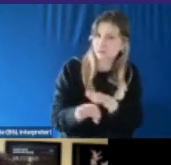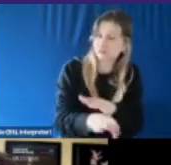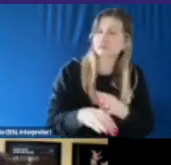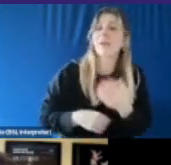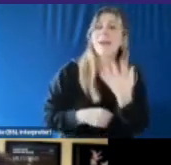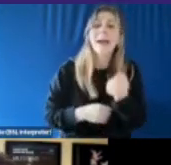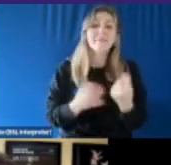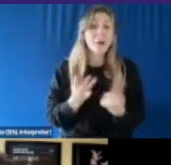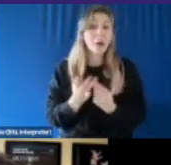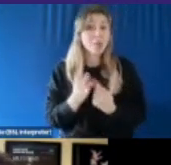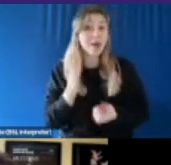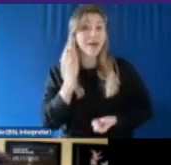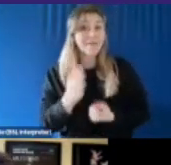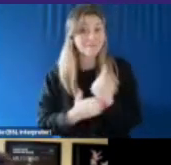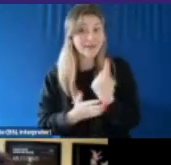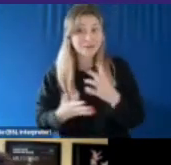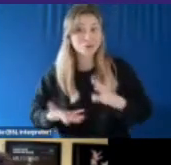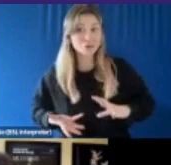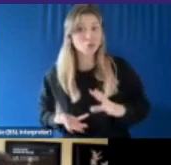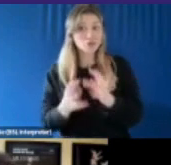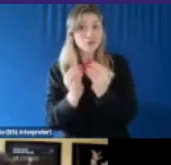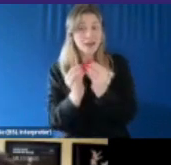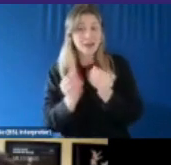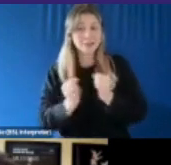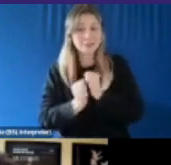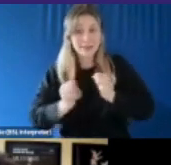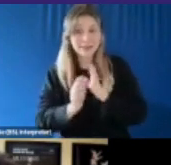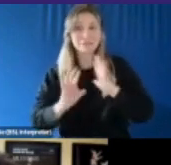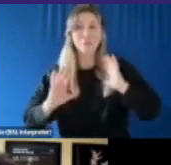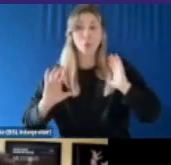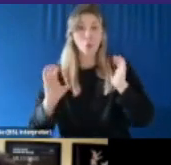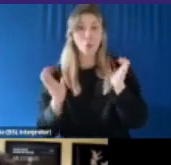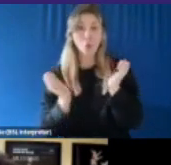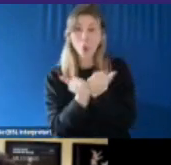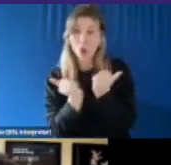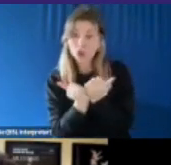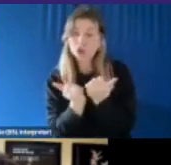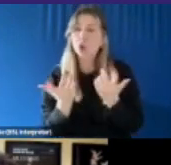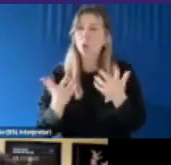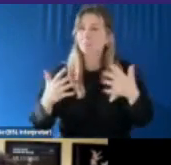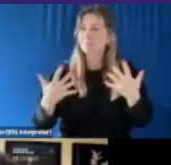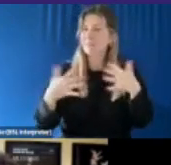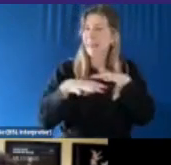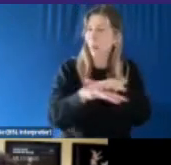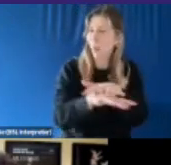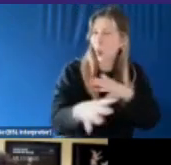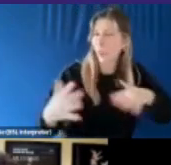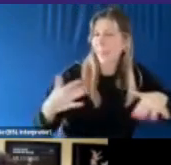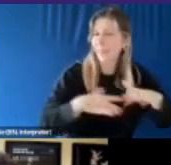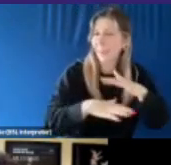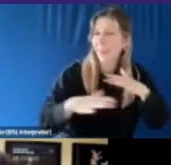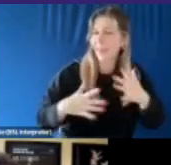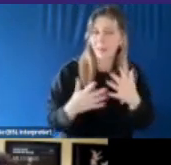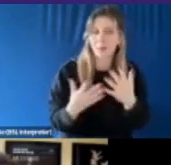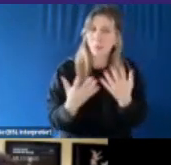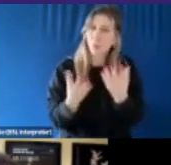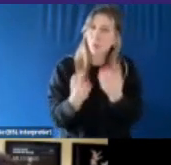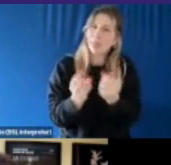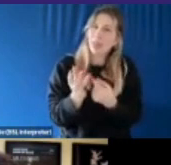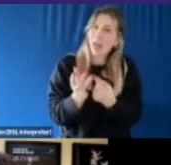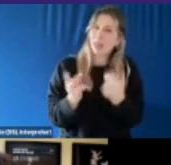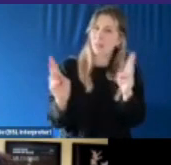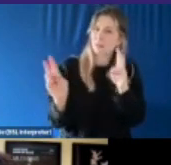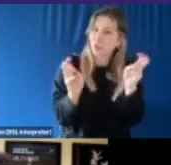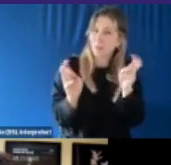types that create space for networking and workshops that dive deeper into topics. So if you'd like to connect with anyone that you see